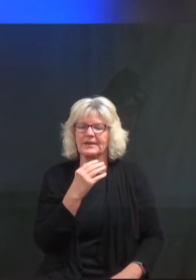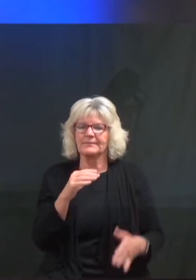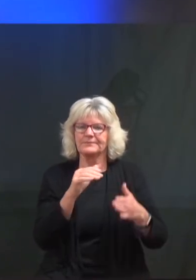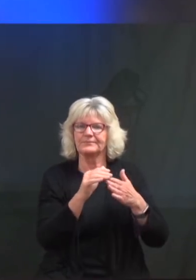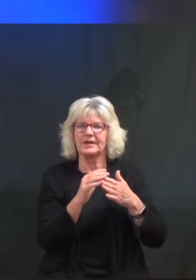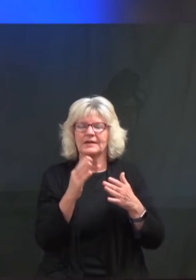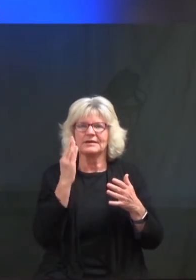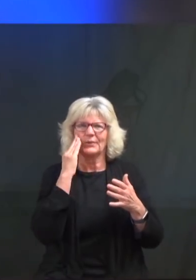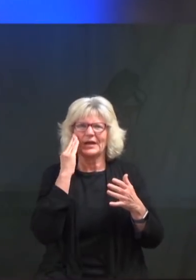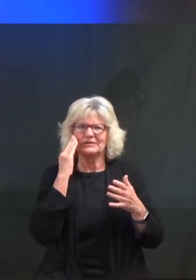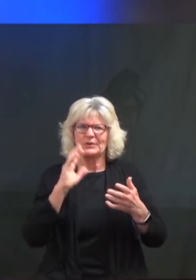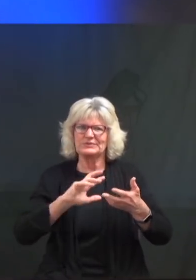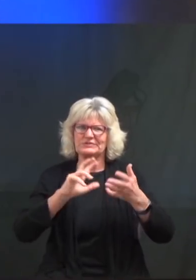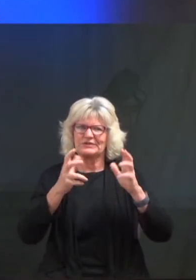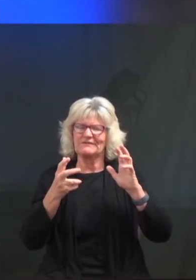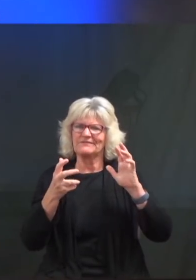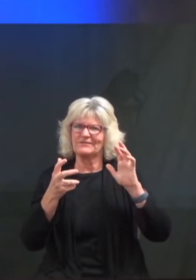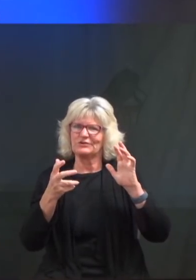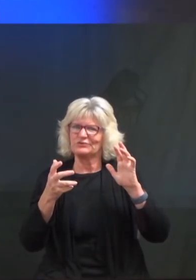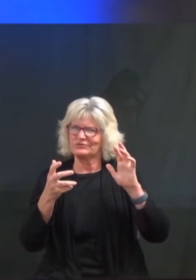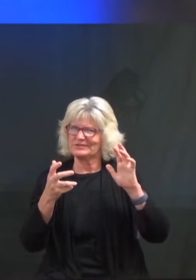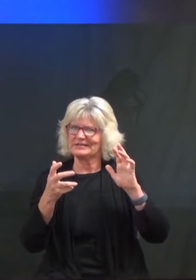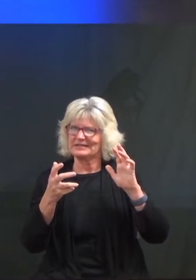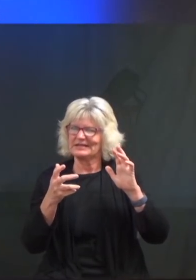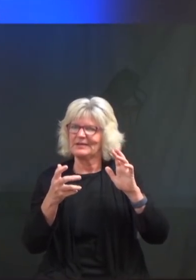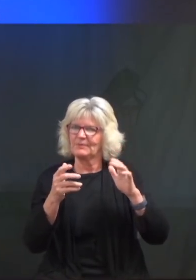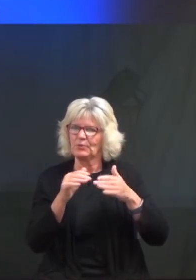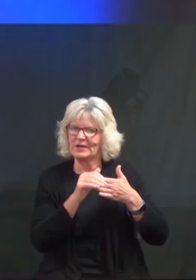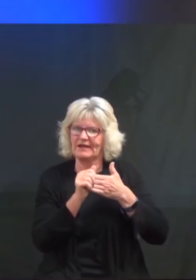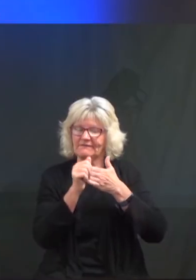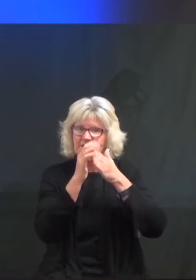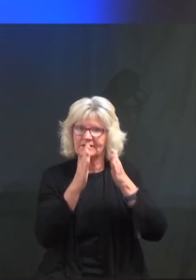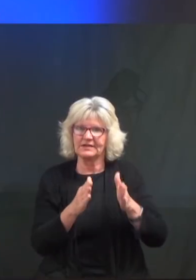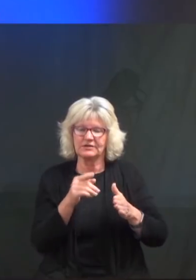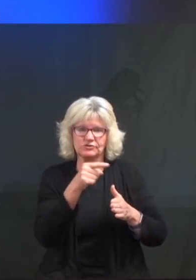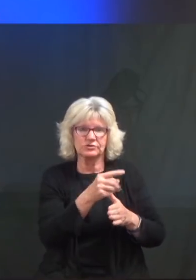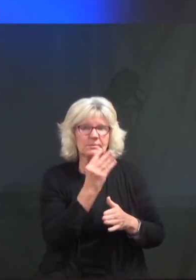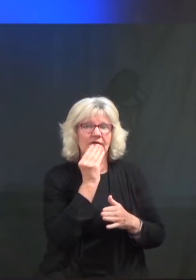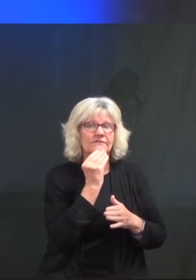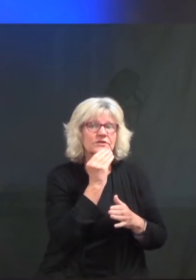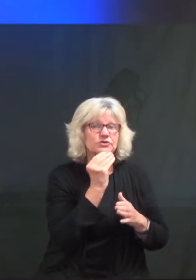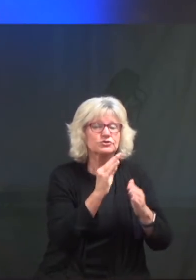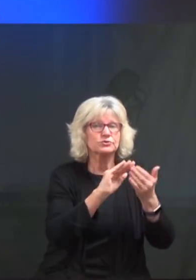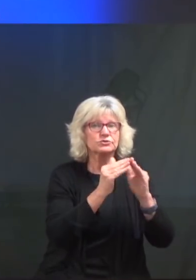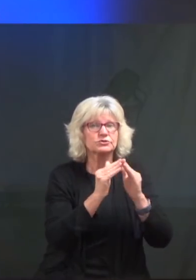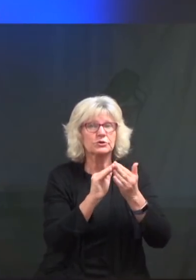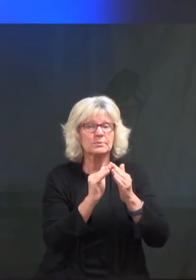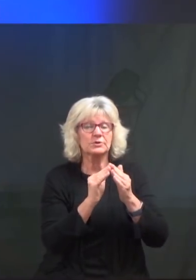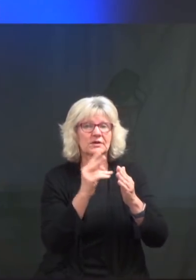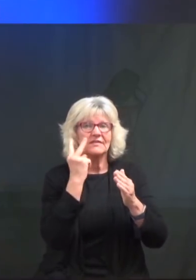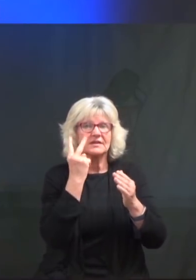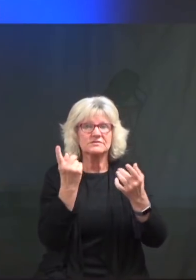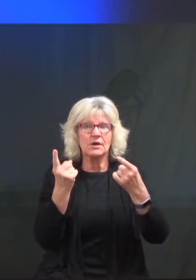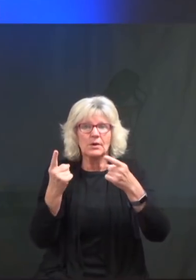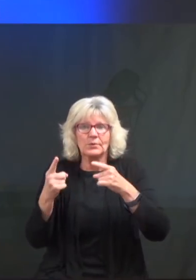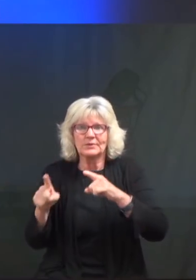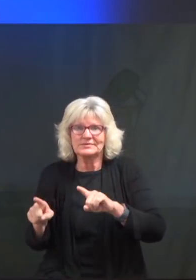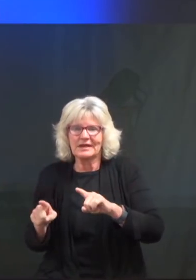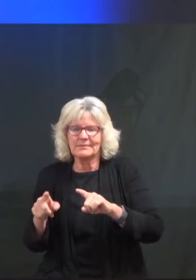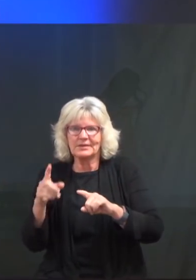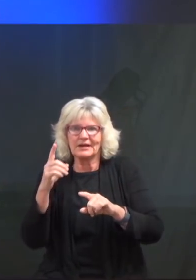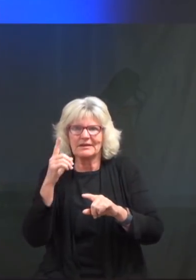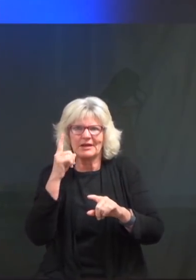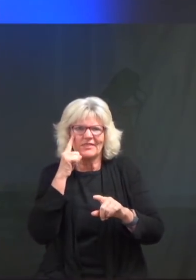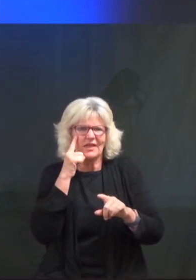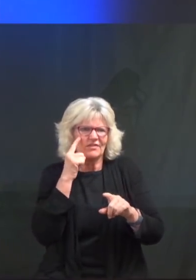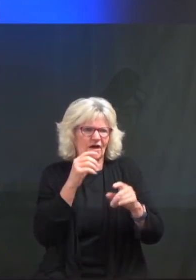kind of confusing because we have the same term used both times. We're talking about the leadership of the Jewish community came in and saw what was happening, and they were thinking,